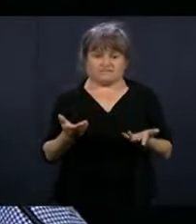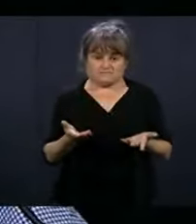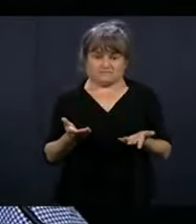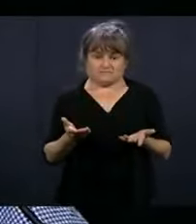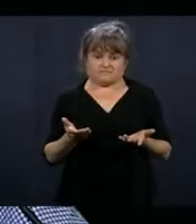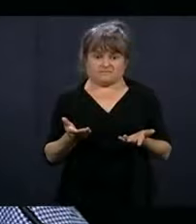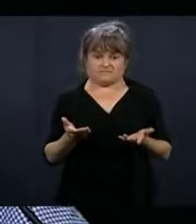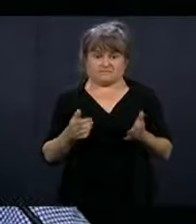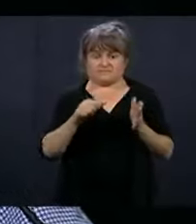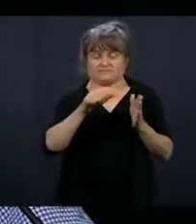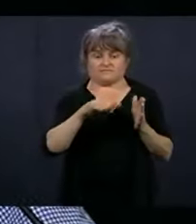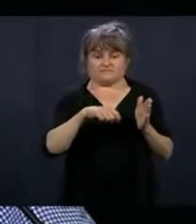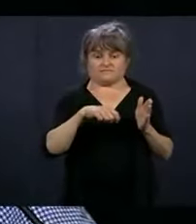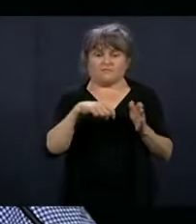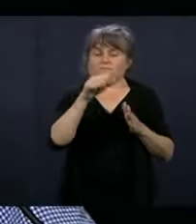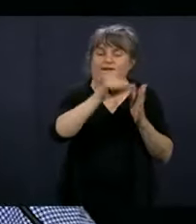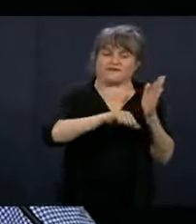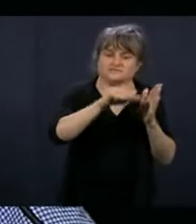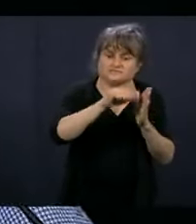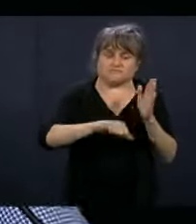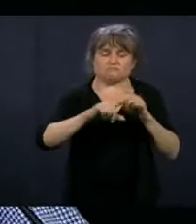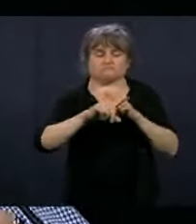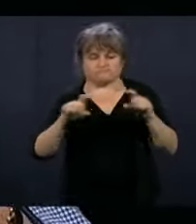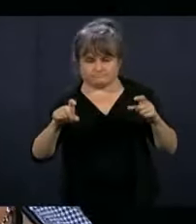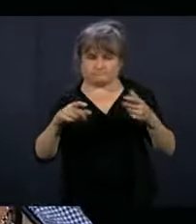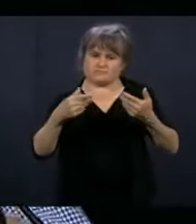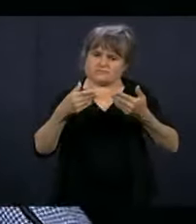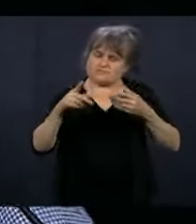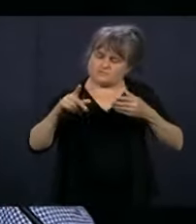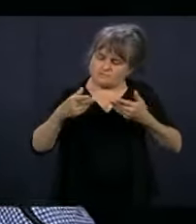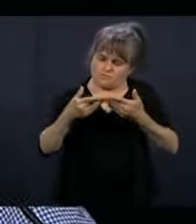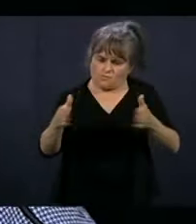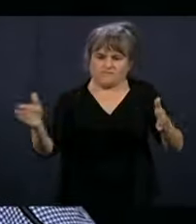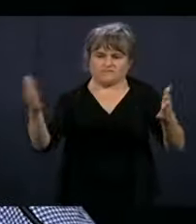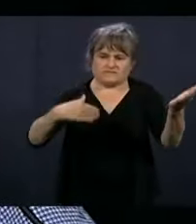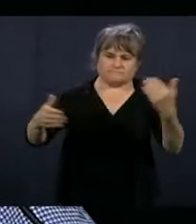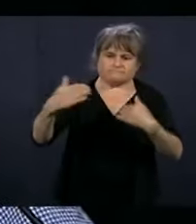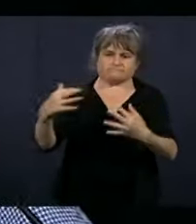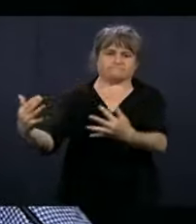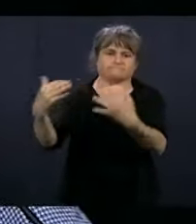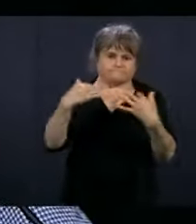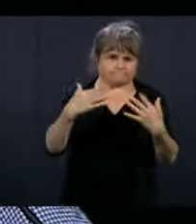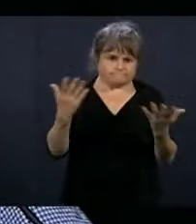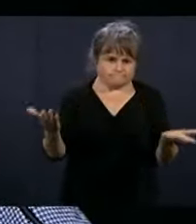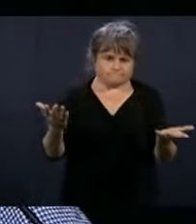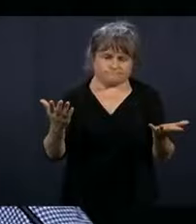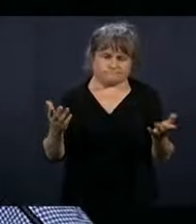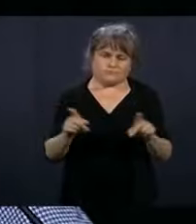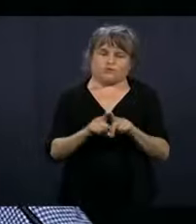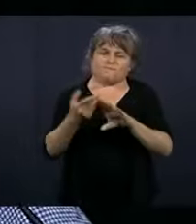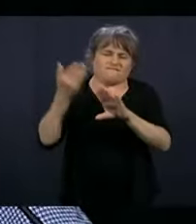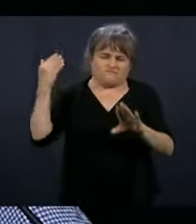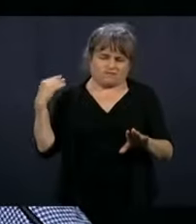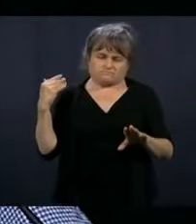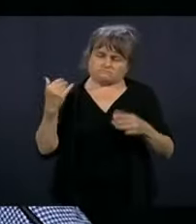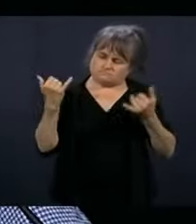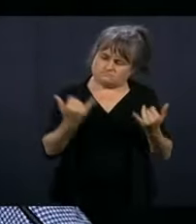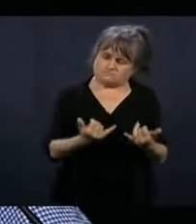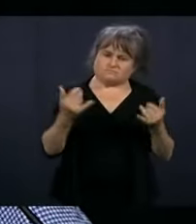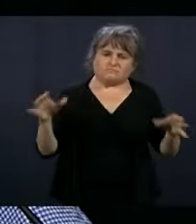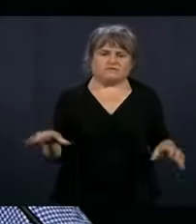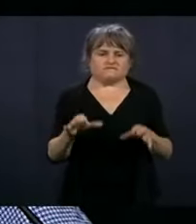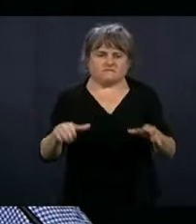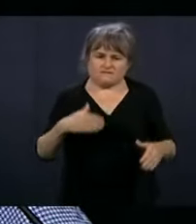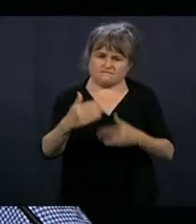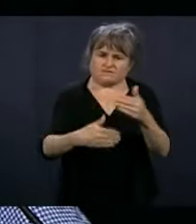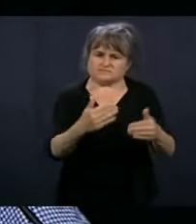We're going back to regular activities to be able to give access to people that, whose operations we suspended. So